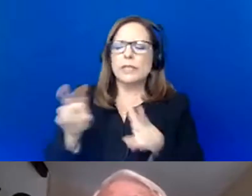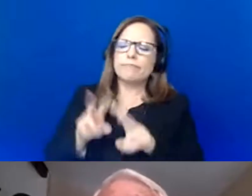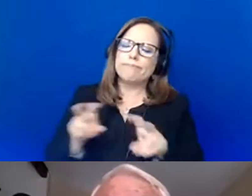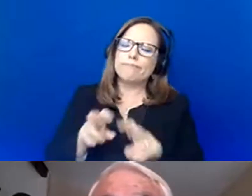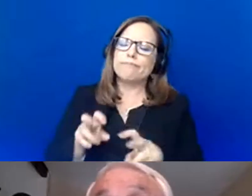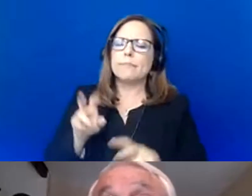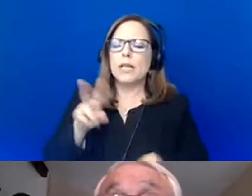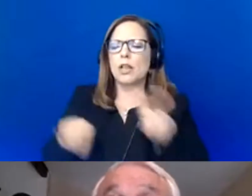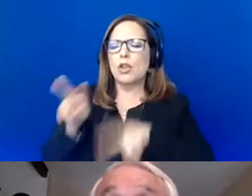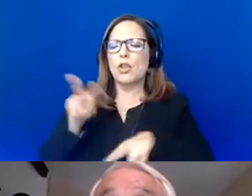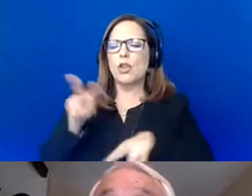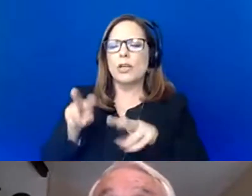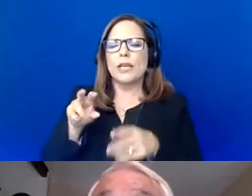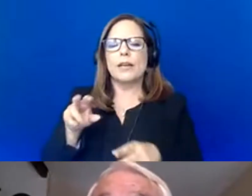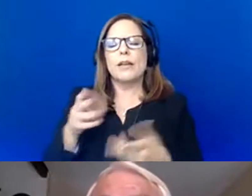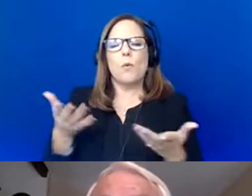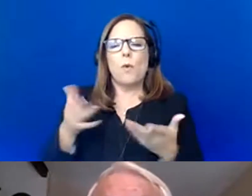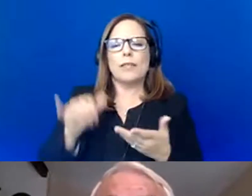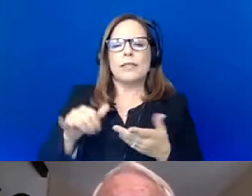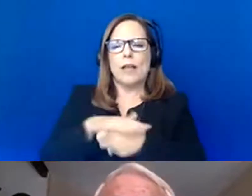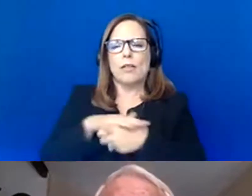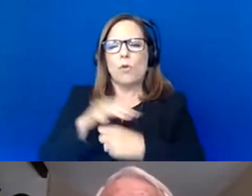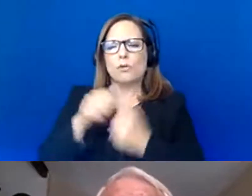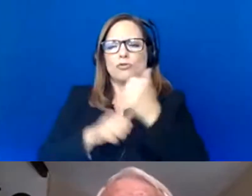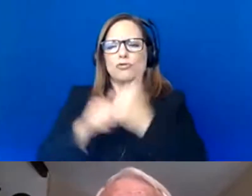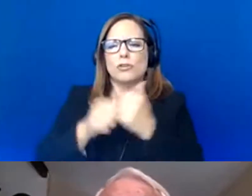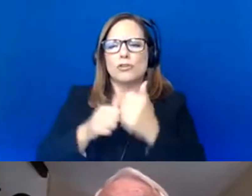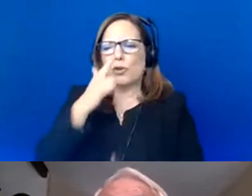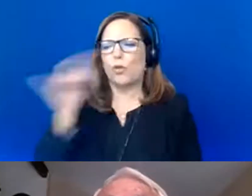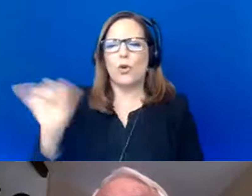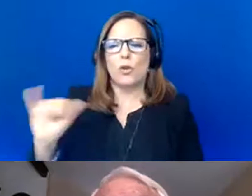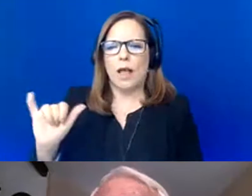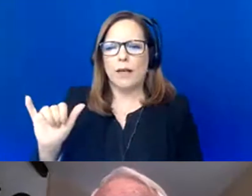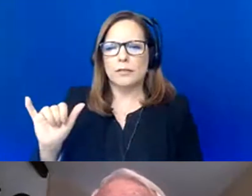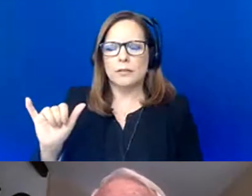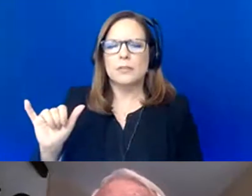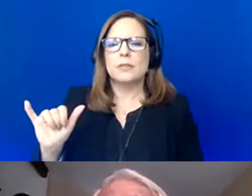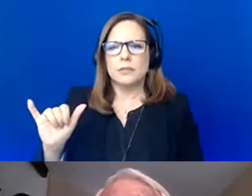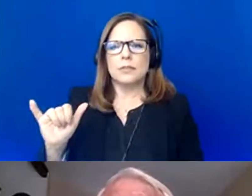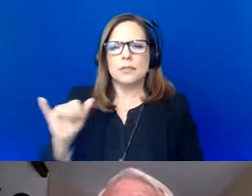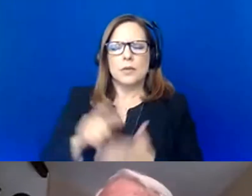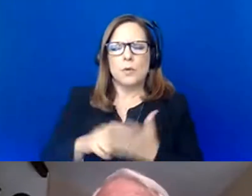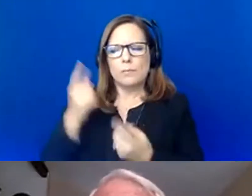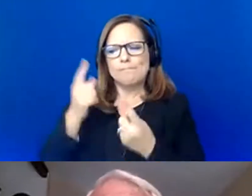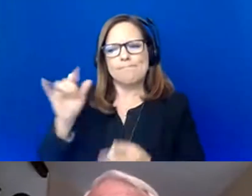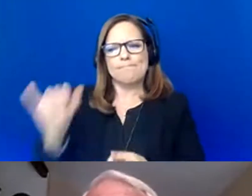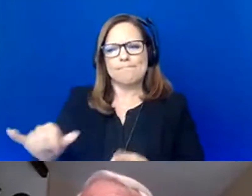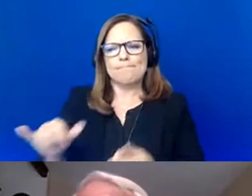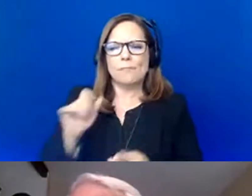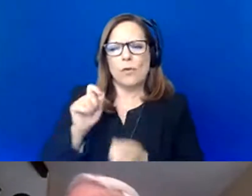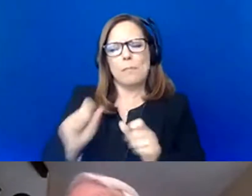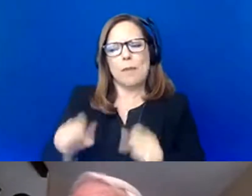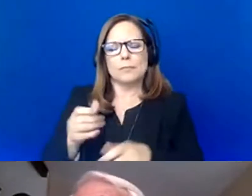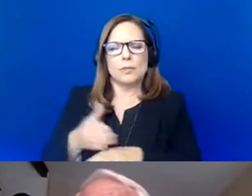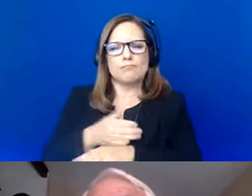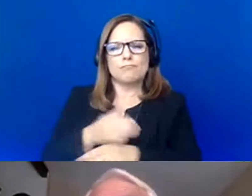happens to be the focus of today's town hall. But to be clear, the Commission has taken